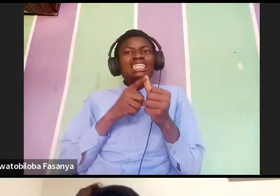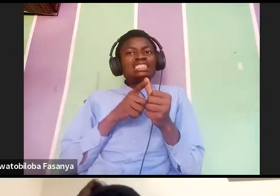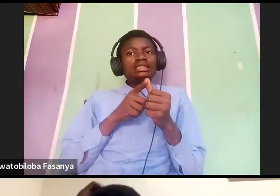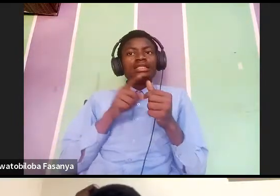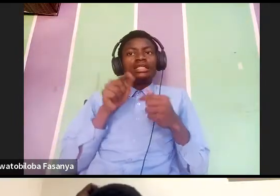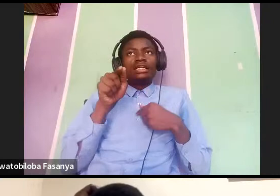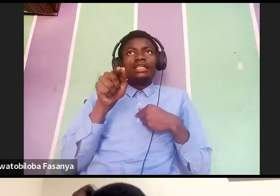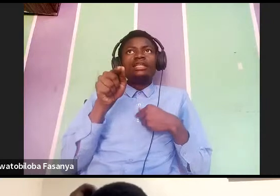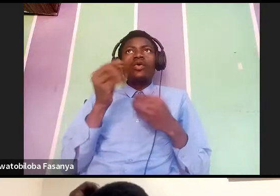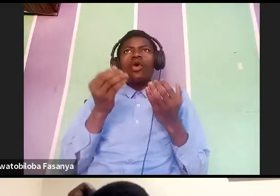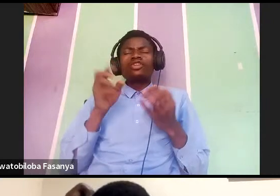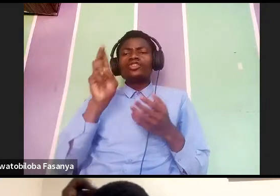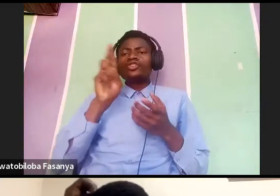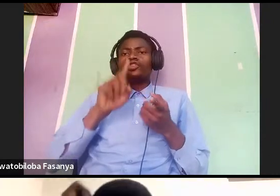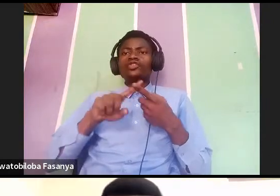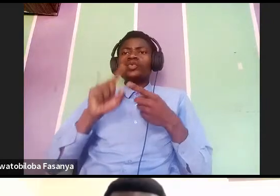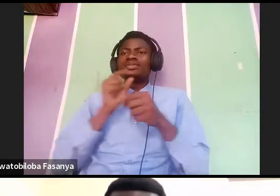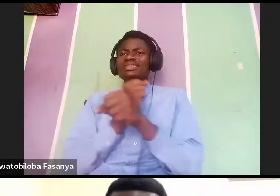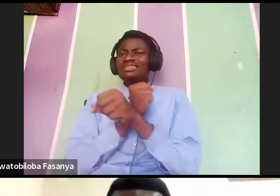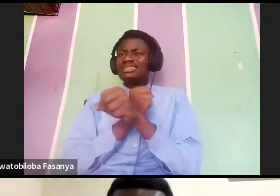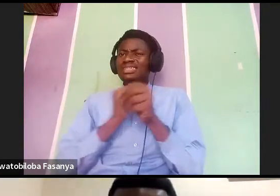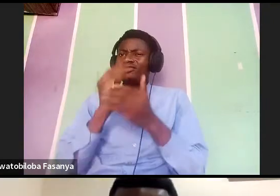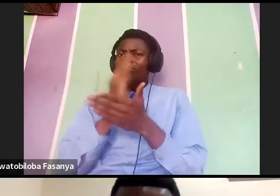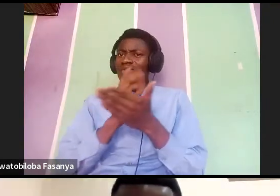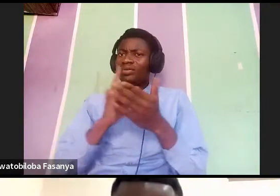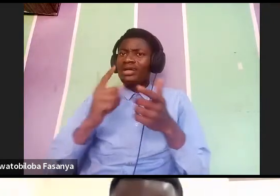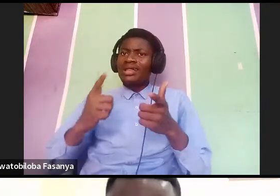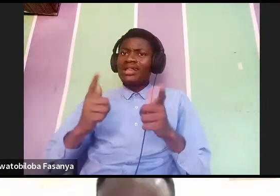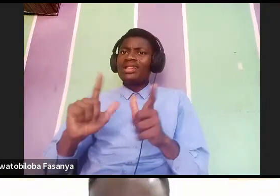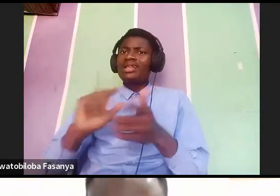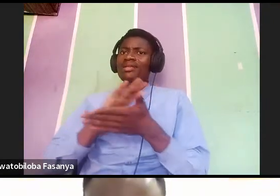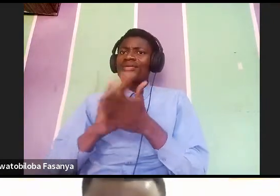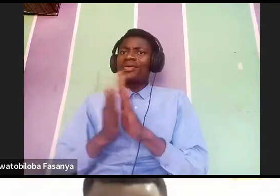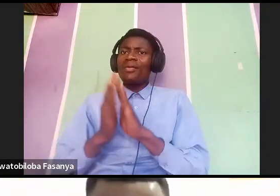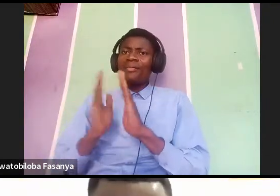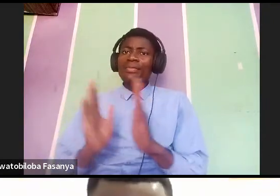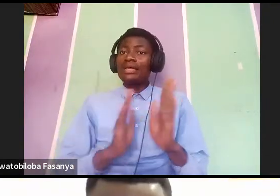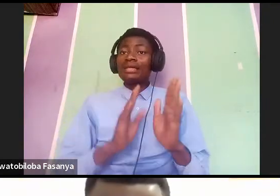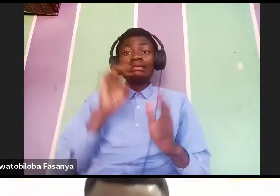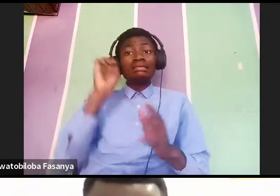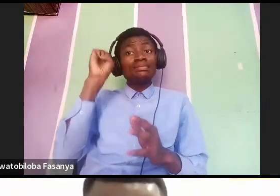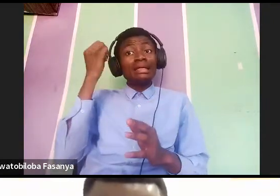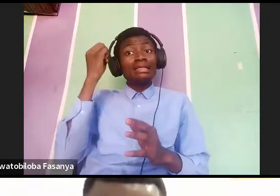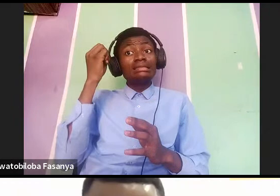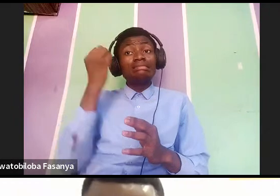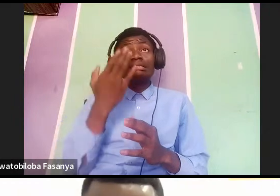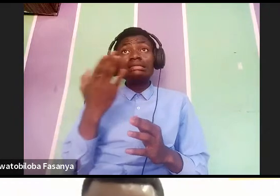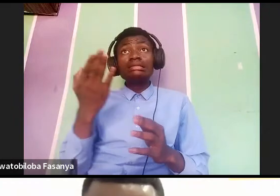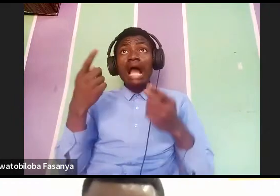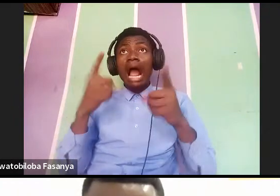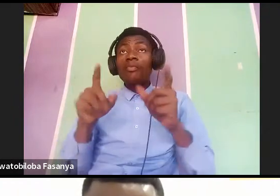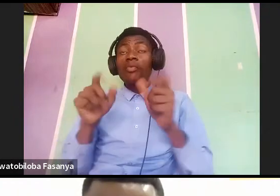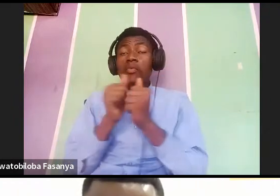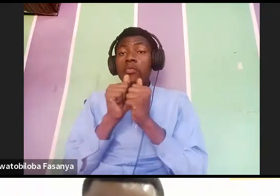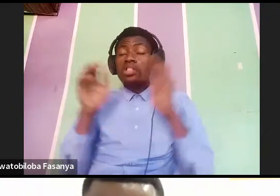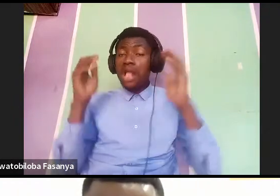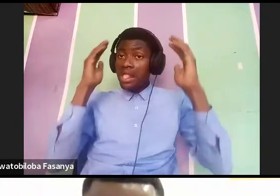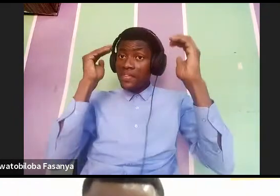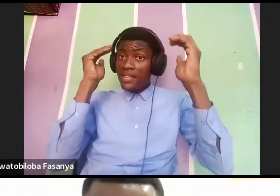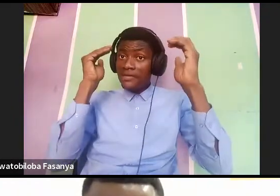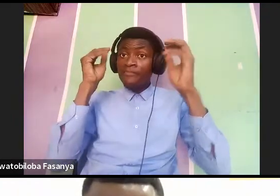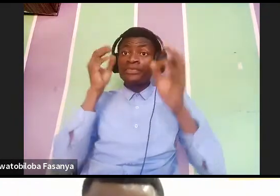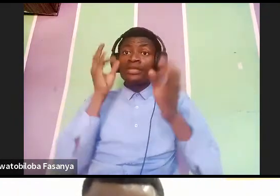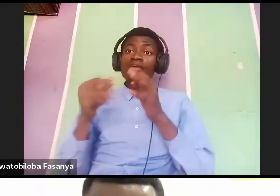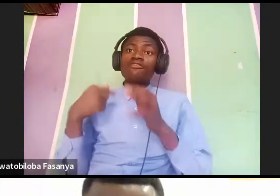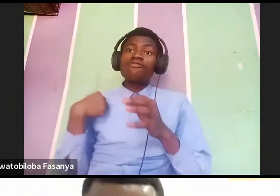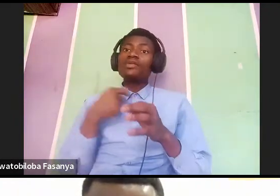happens. So let us be prepared, because emergencies are not what we've expected. But if we don't attend to them, it could become a